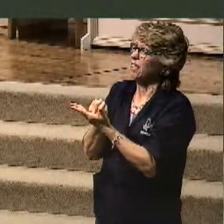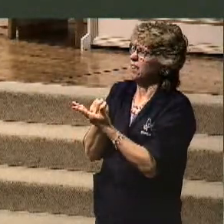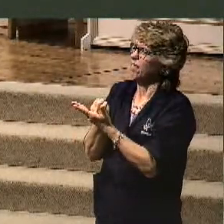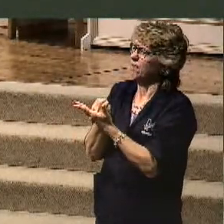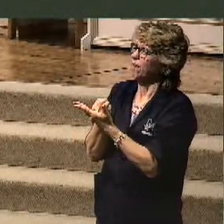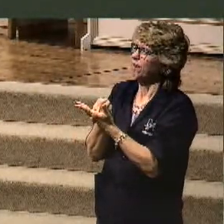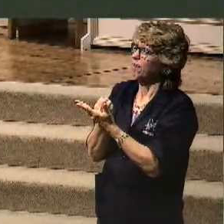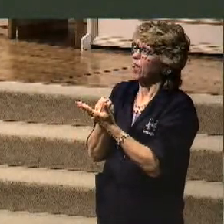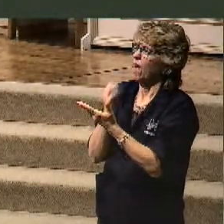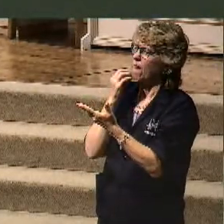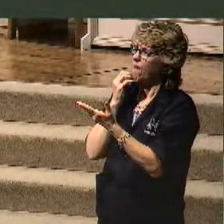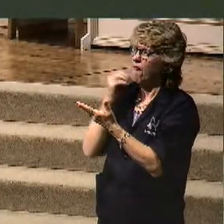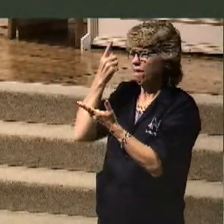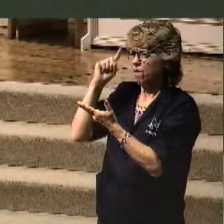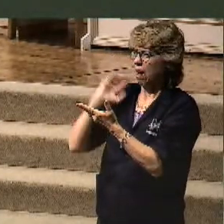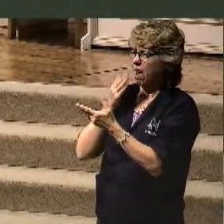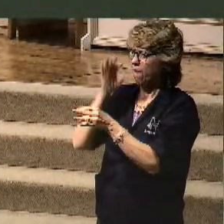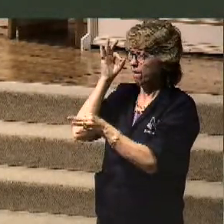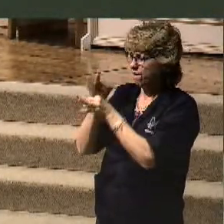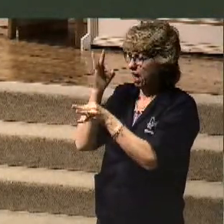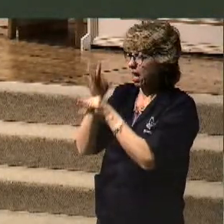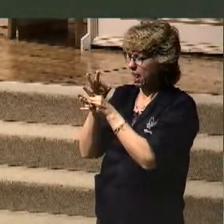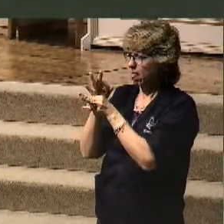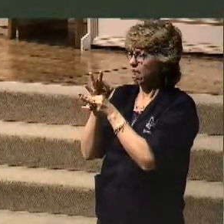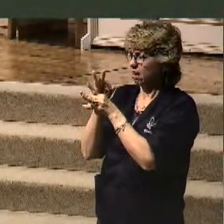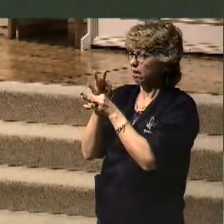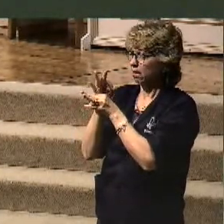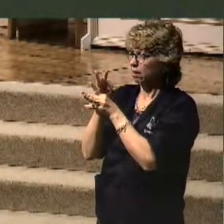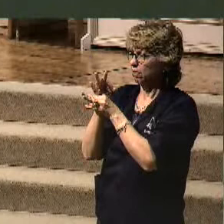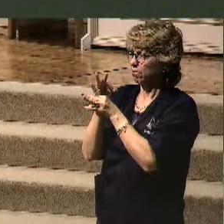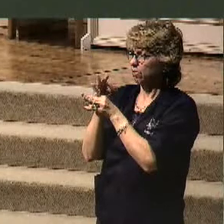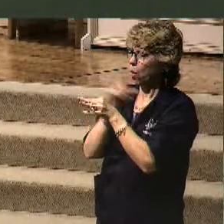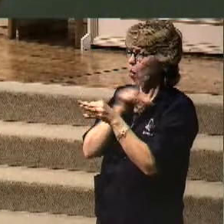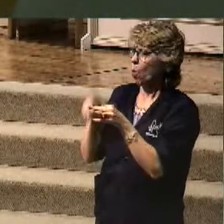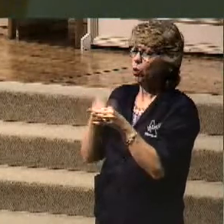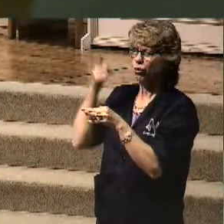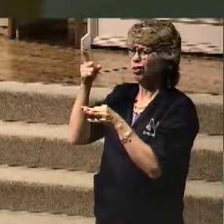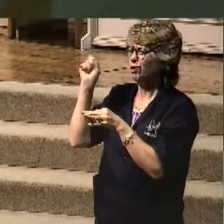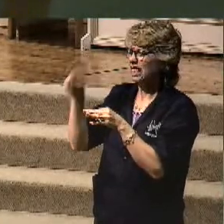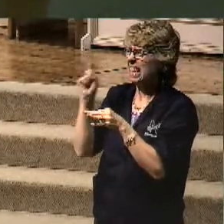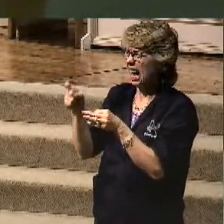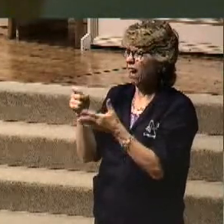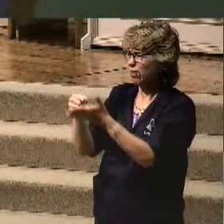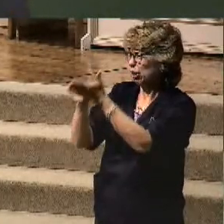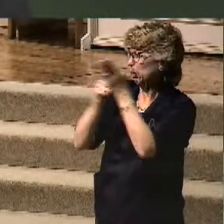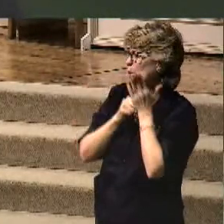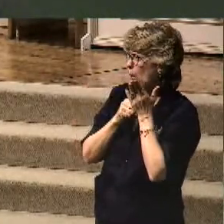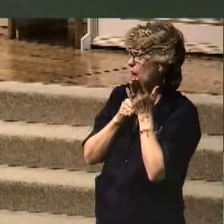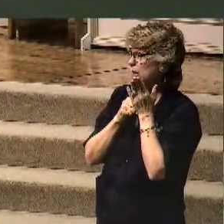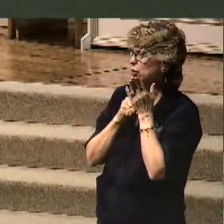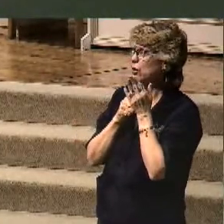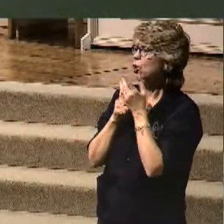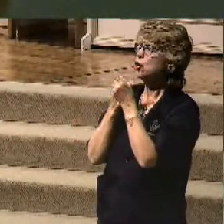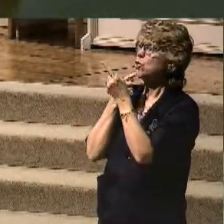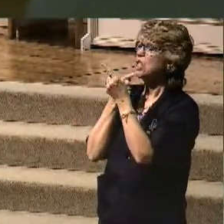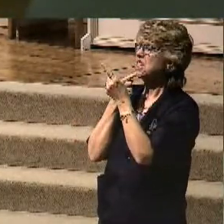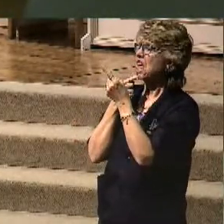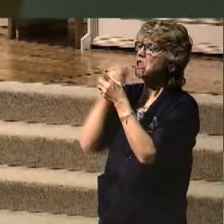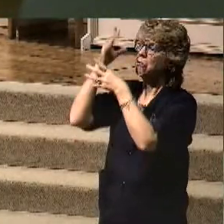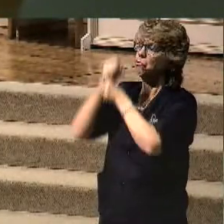to put our faith in. Lord, you didn't have to show us things. You could have just said, trust